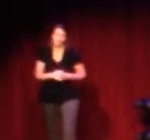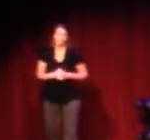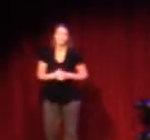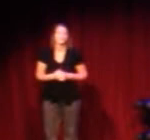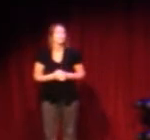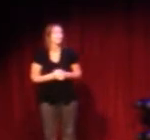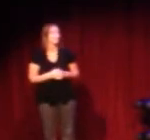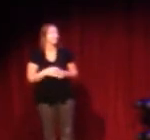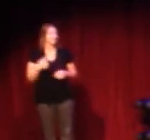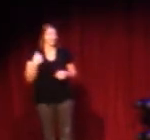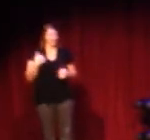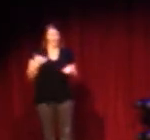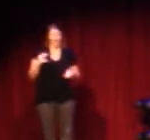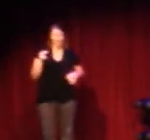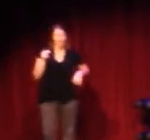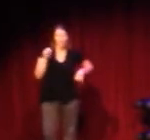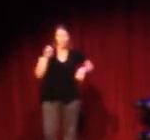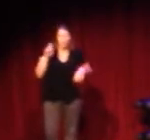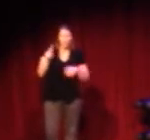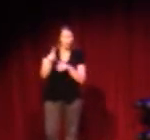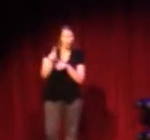Are we having a nerd off right now?